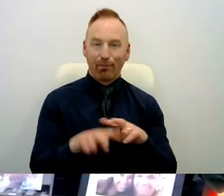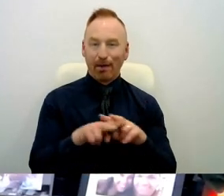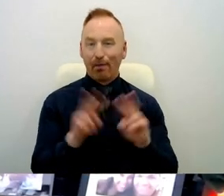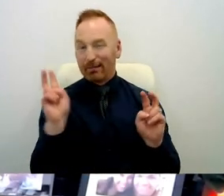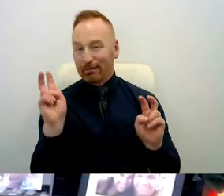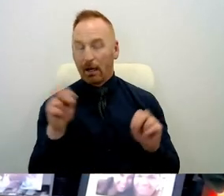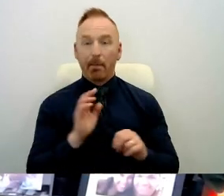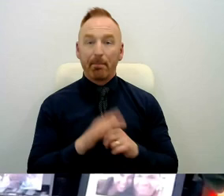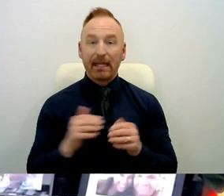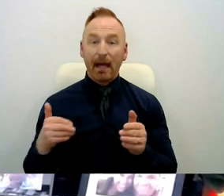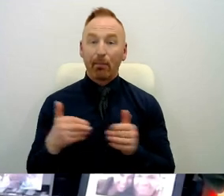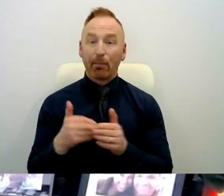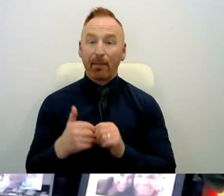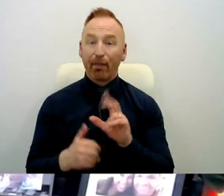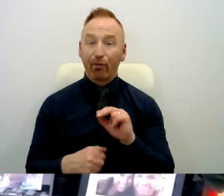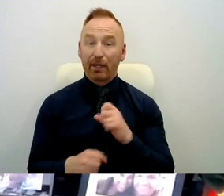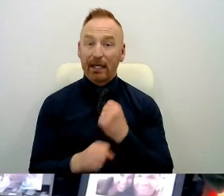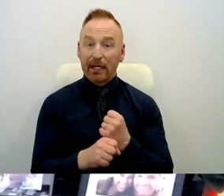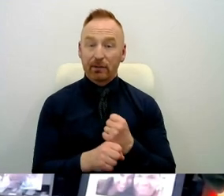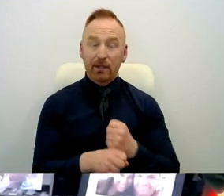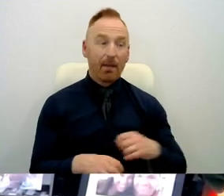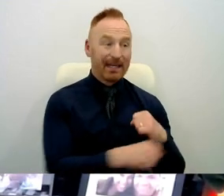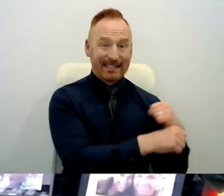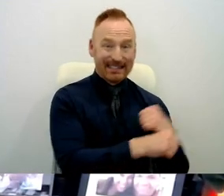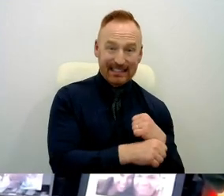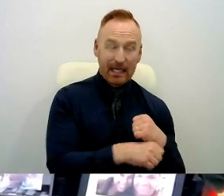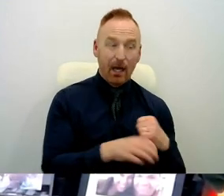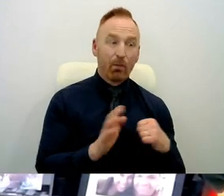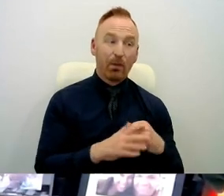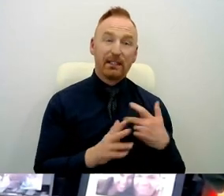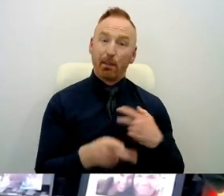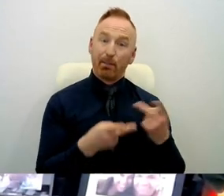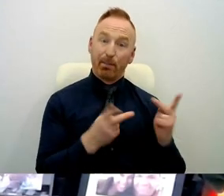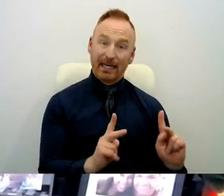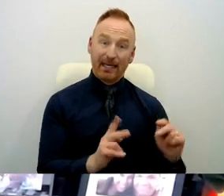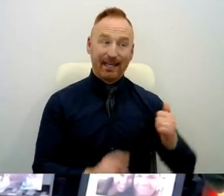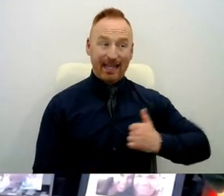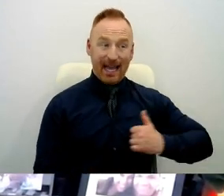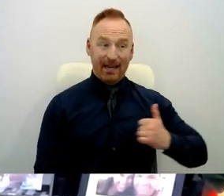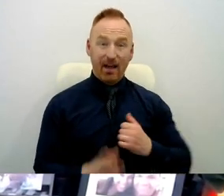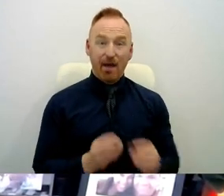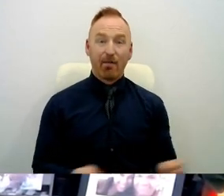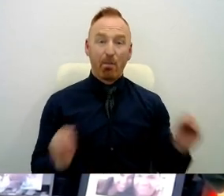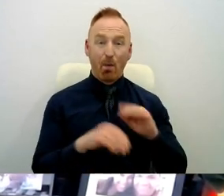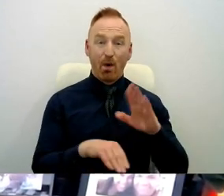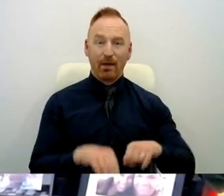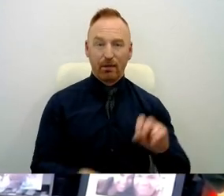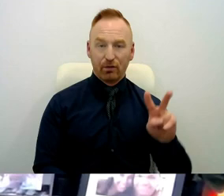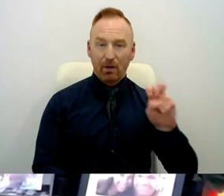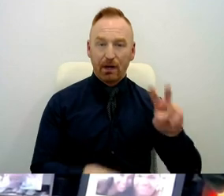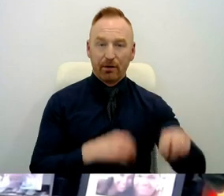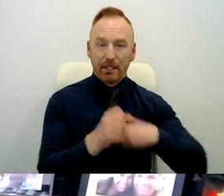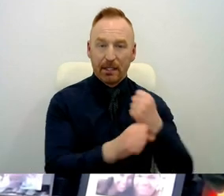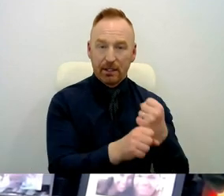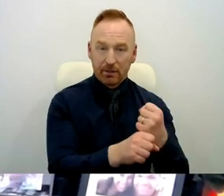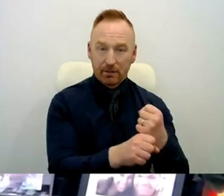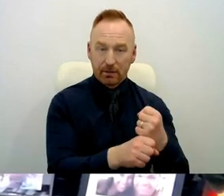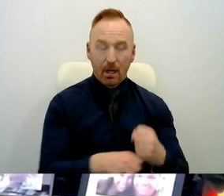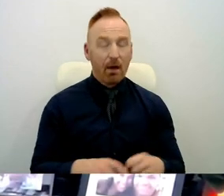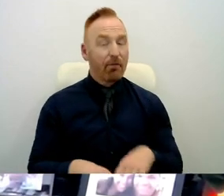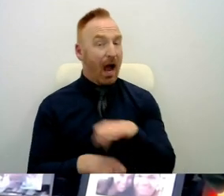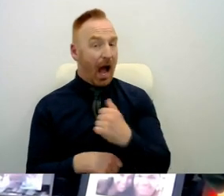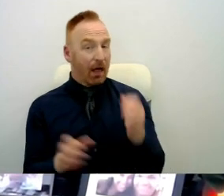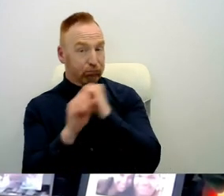30 years. By contrast, slavery was legal in practice in what is now Canada for over 200 years. For